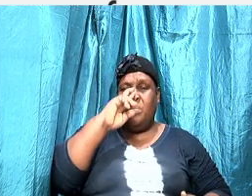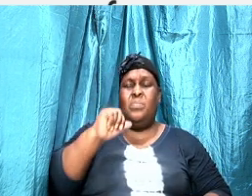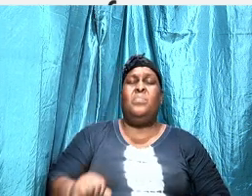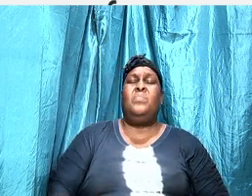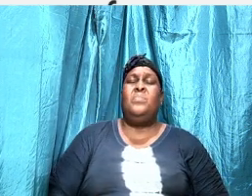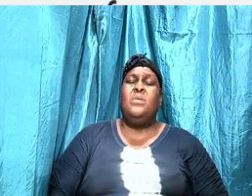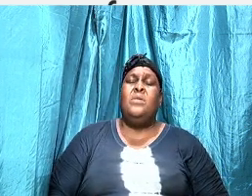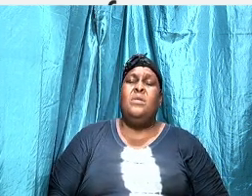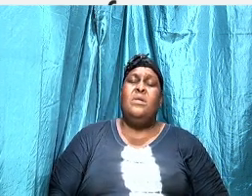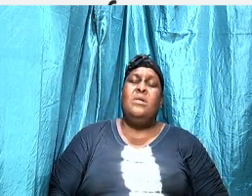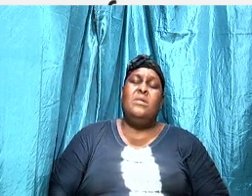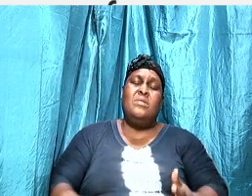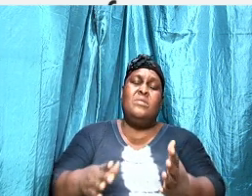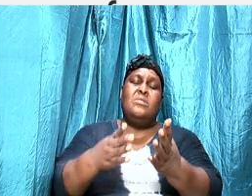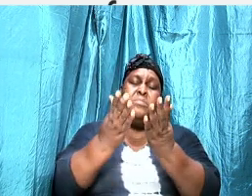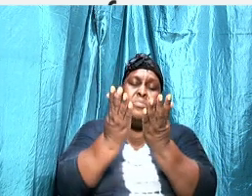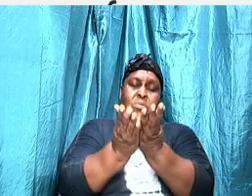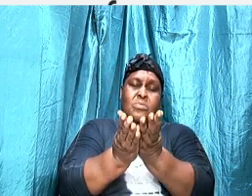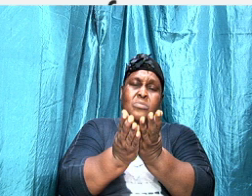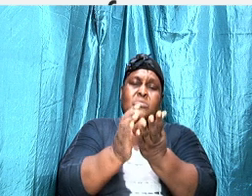was at Corinth.